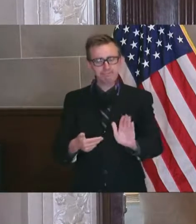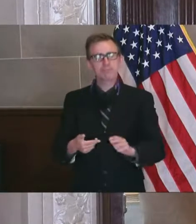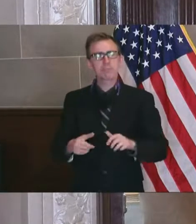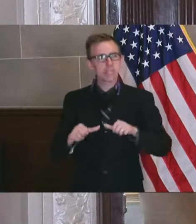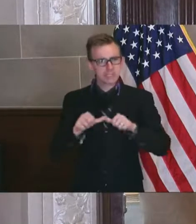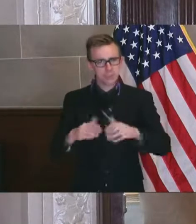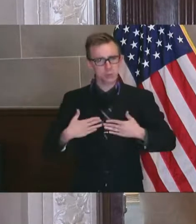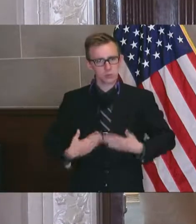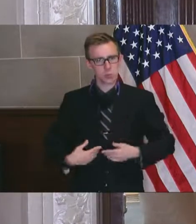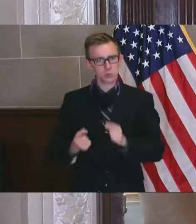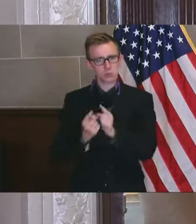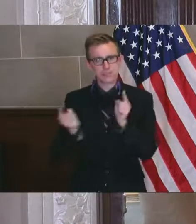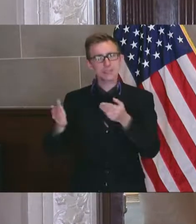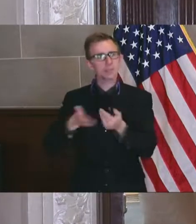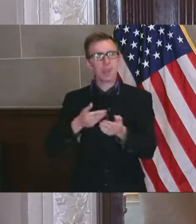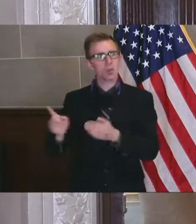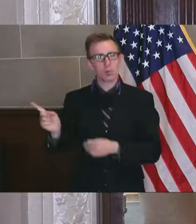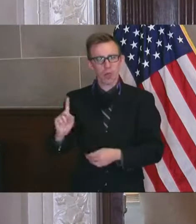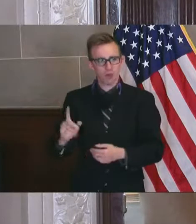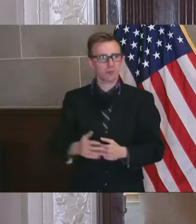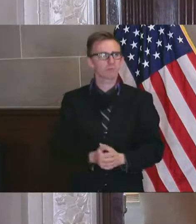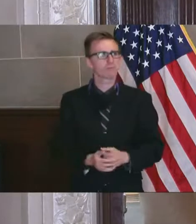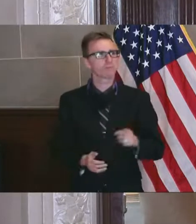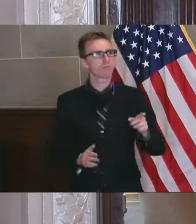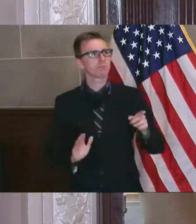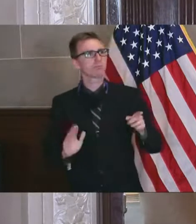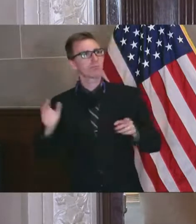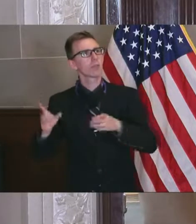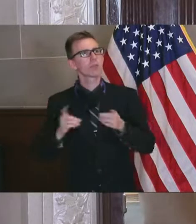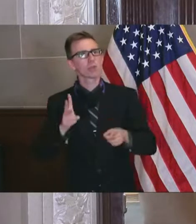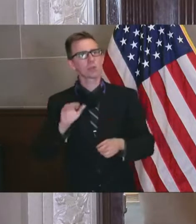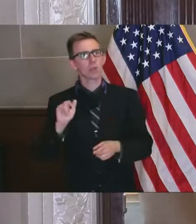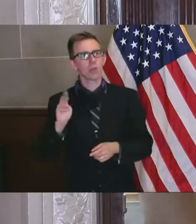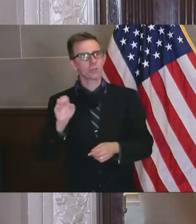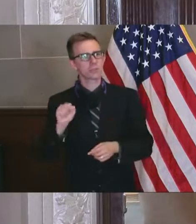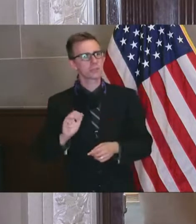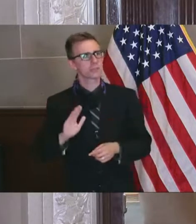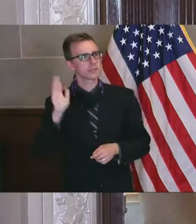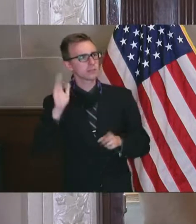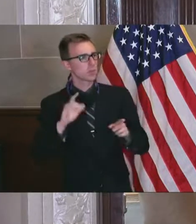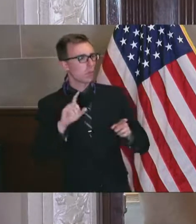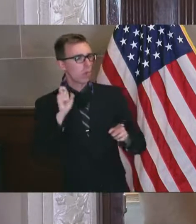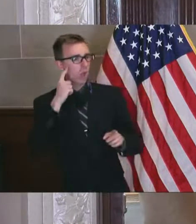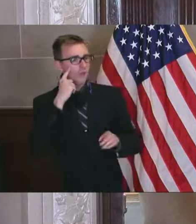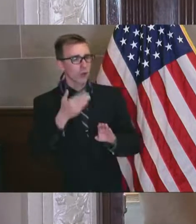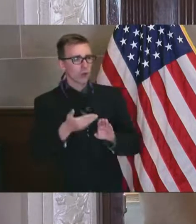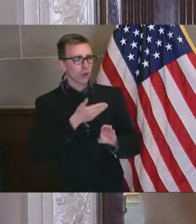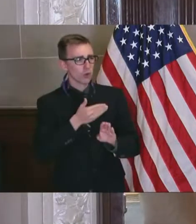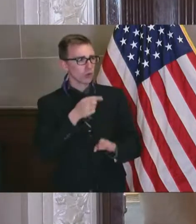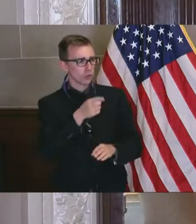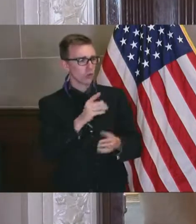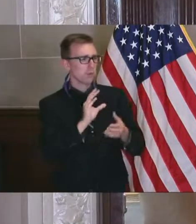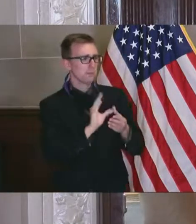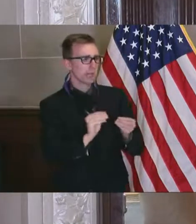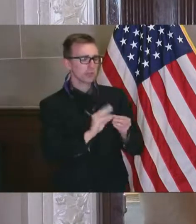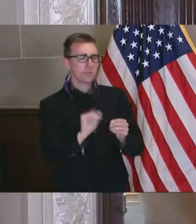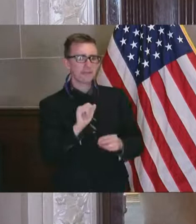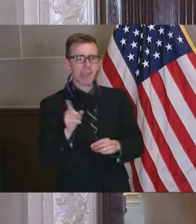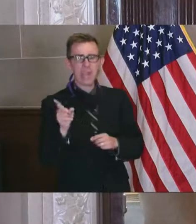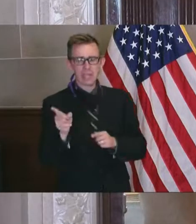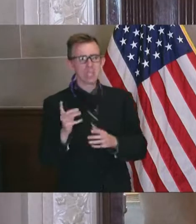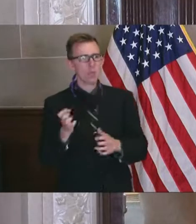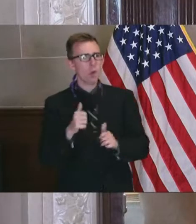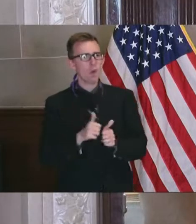social distancing, no matter where you are. Director Williams? Yes. So the governor earlier had said that he wants